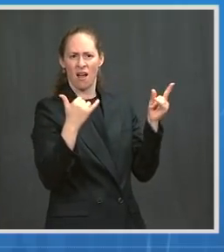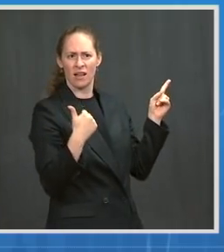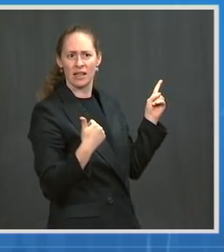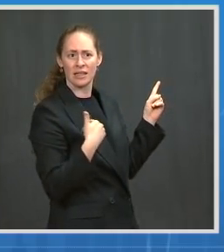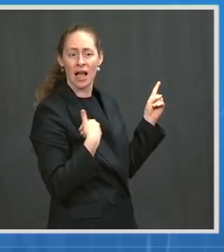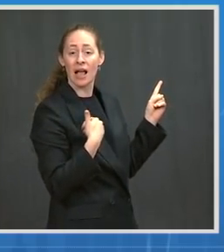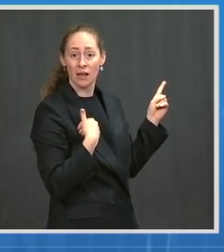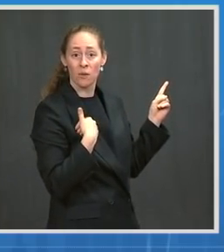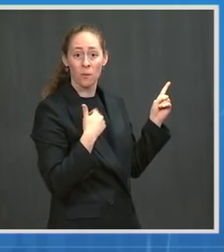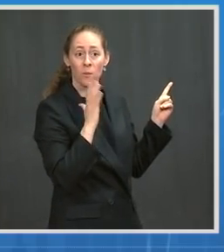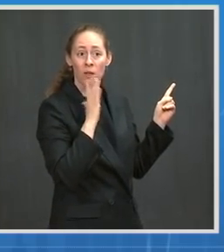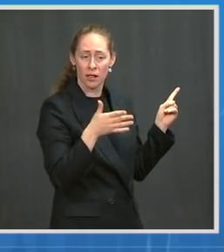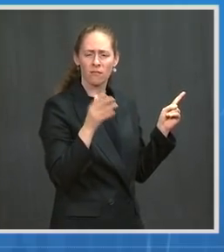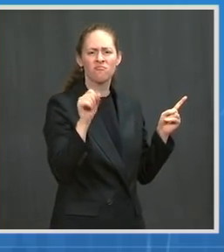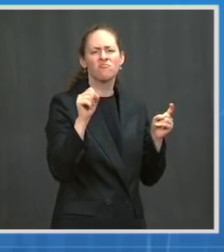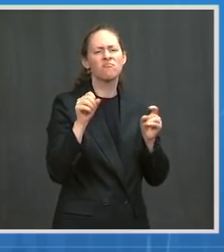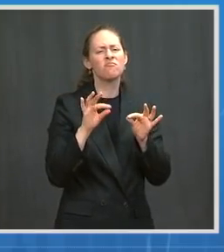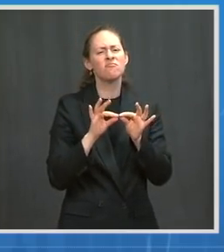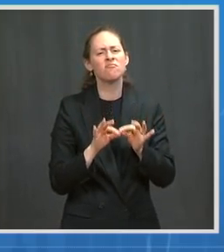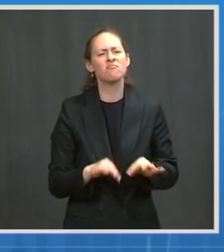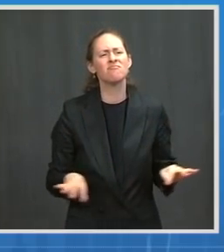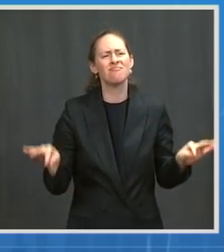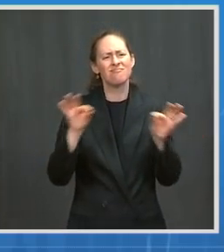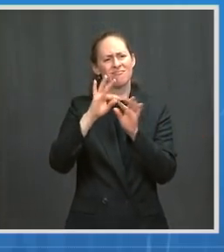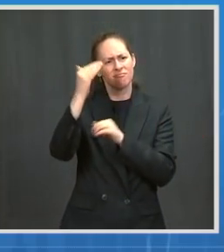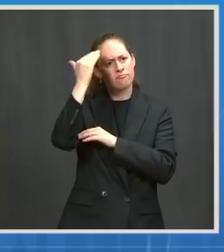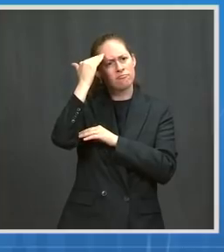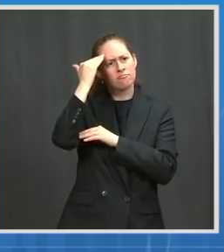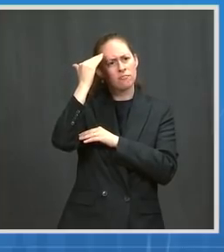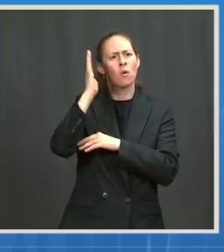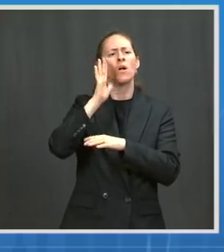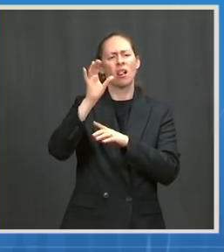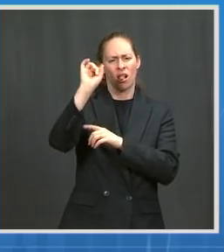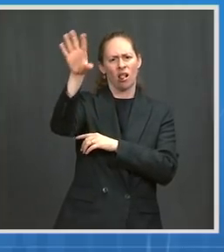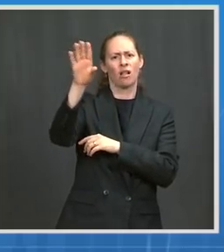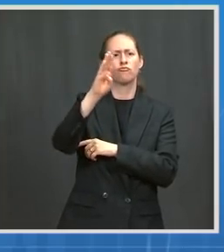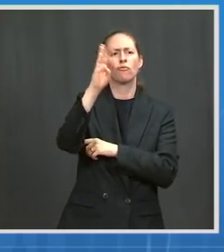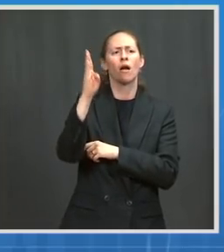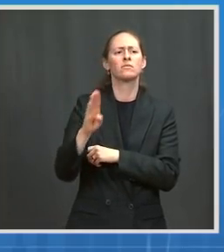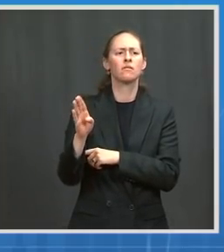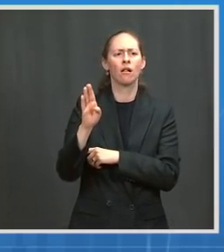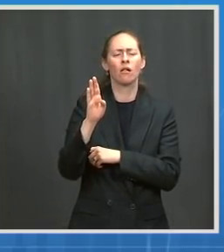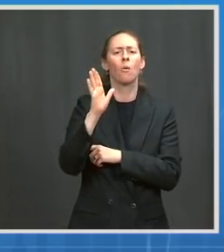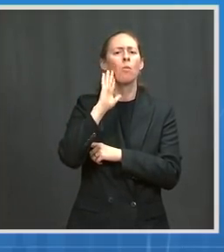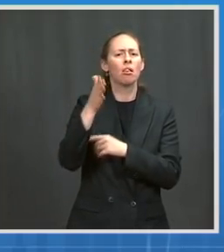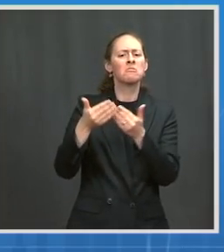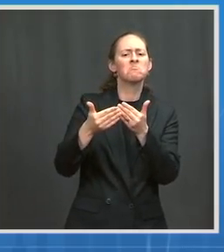yes, importantly, doses will be shipped to Brazil in the coming weeks.